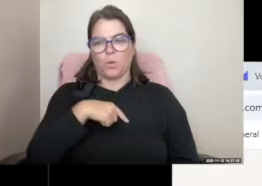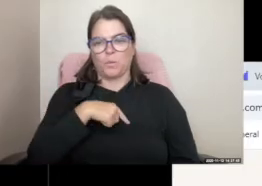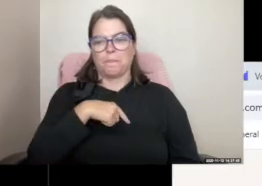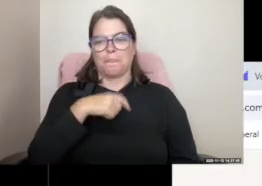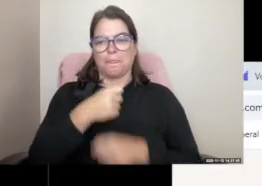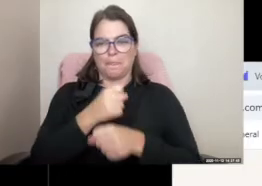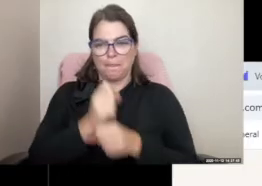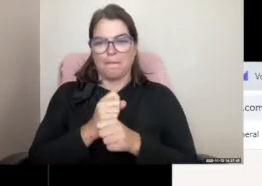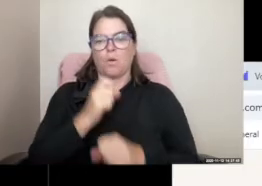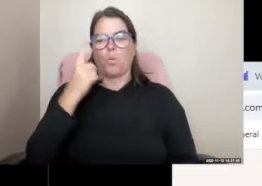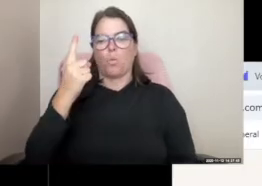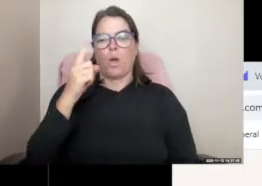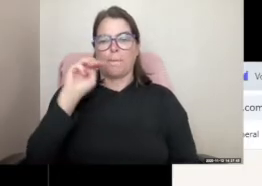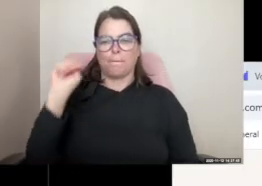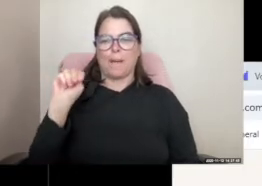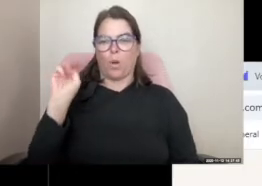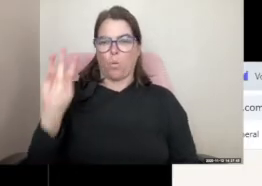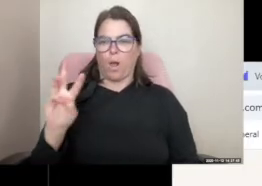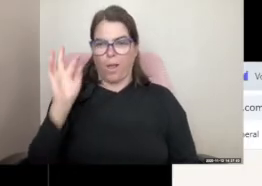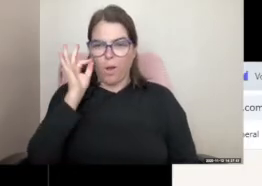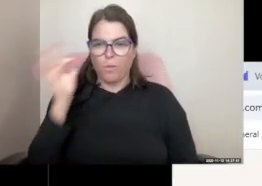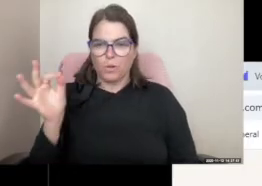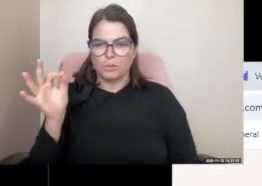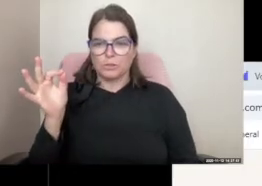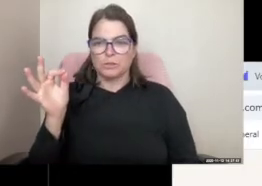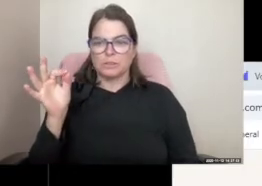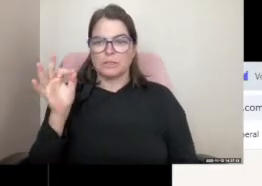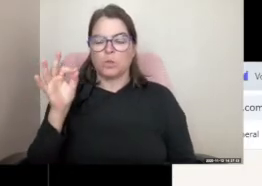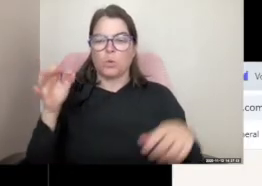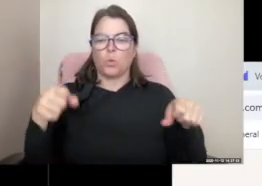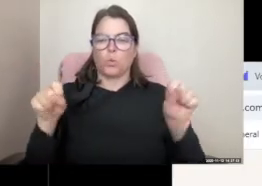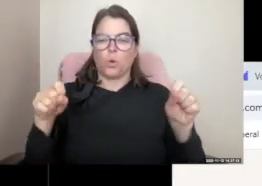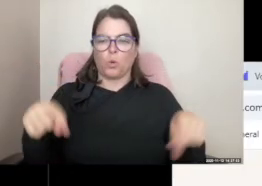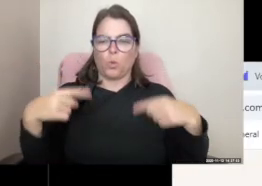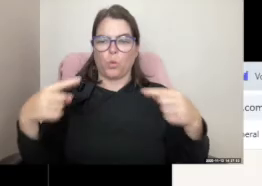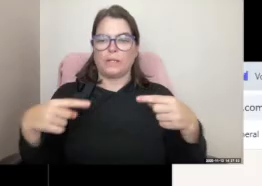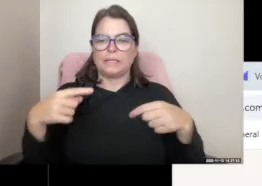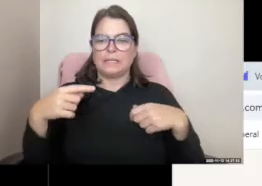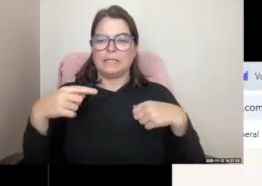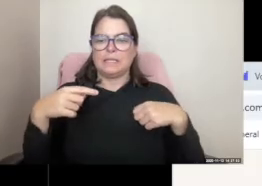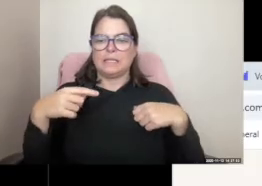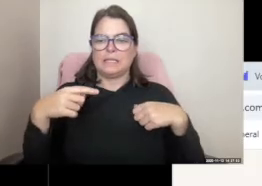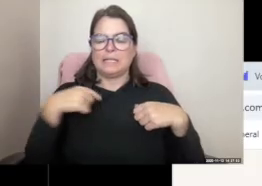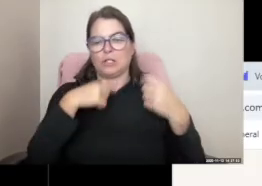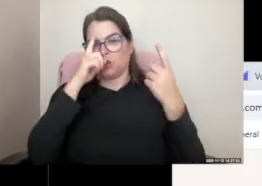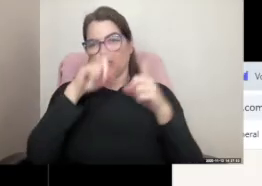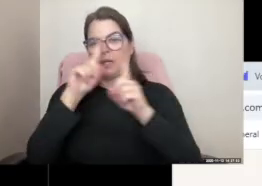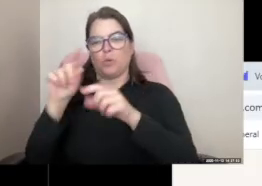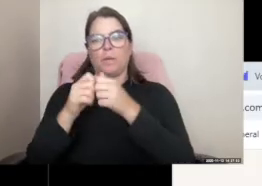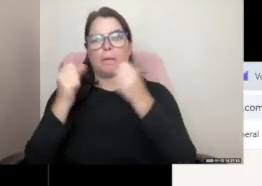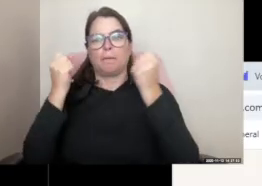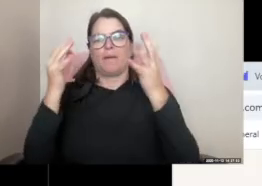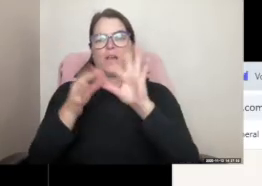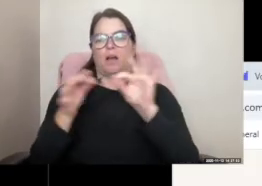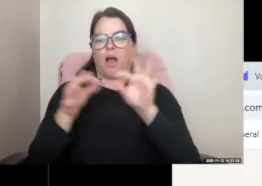Good afternoon. My name is Greg Laudermilk. I'm with Danner. We are a off-road all-terrain OEM.